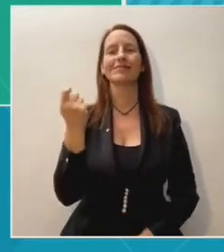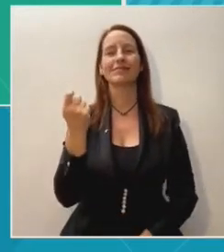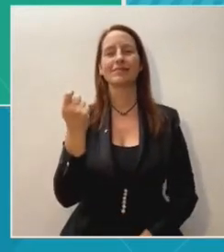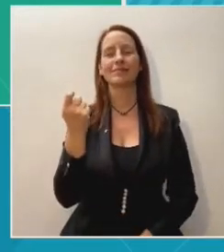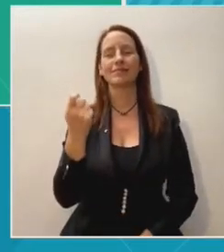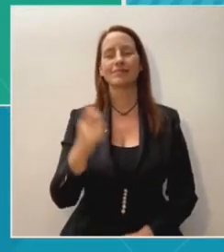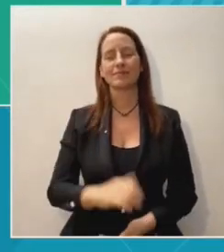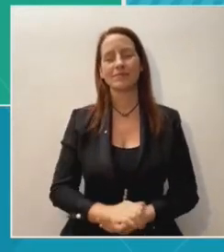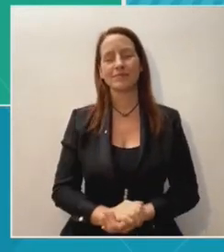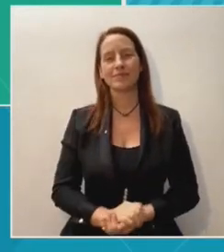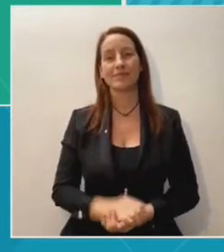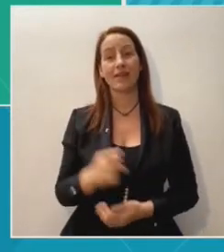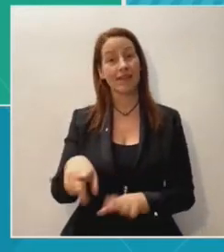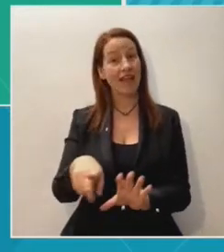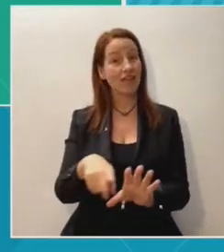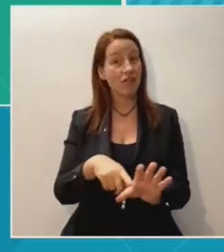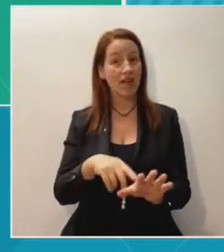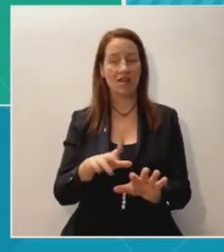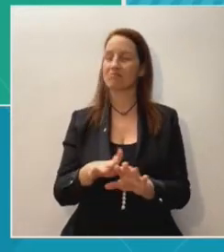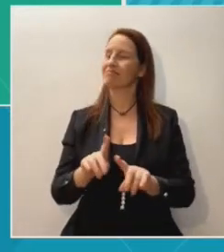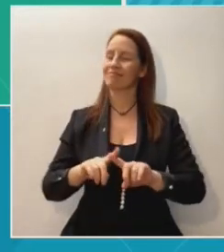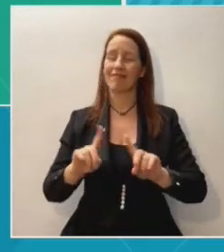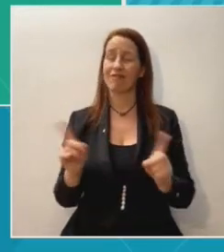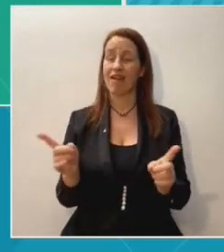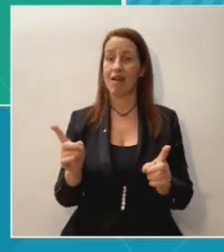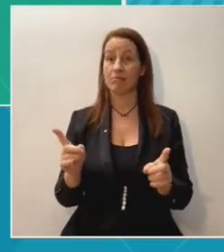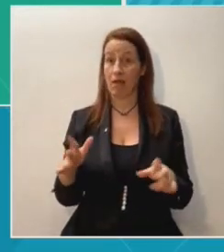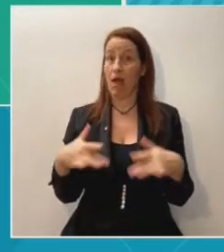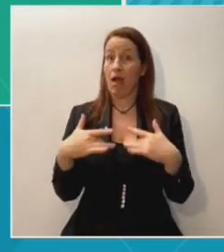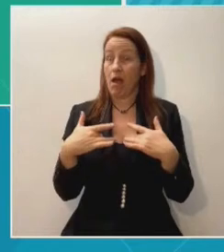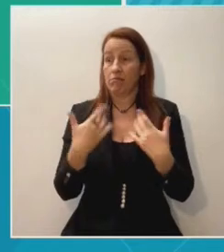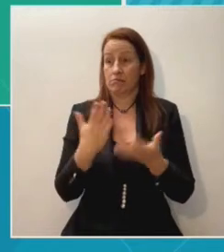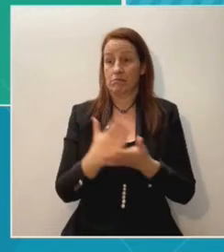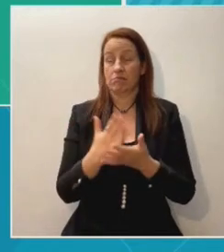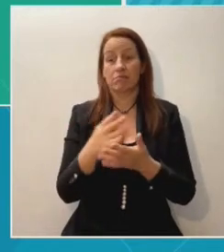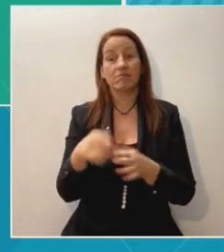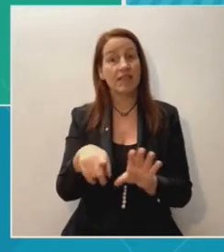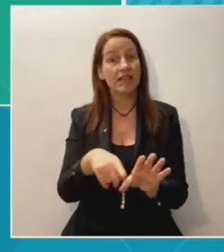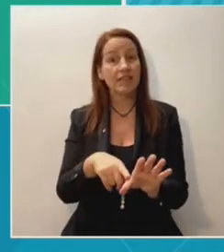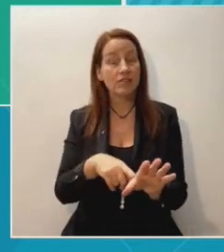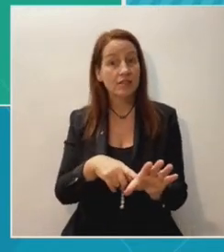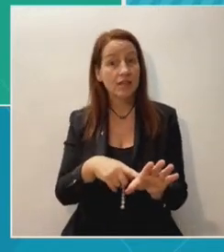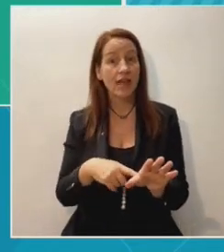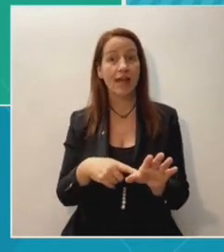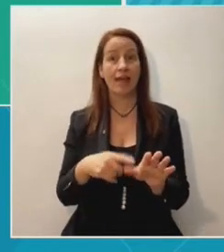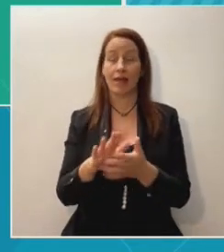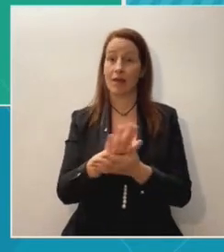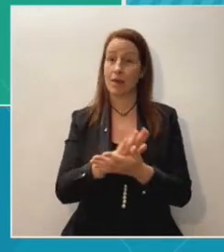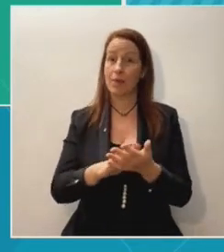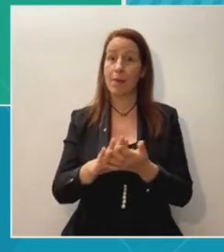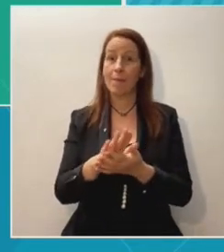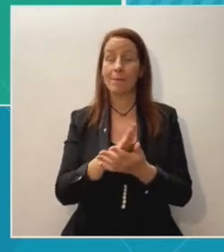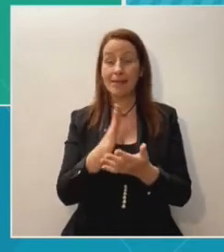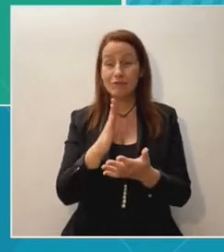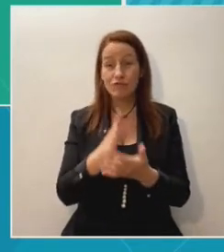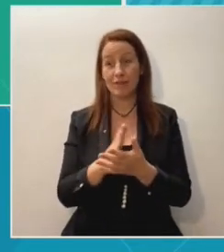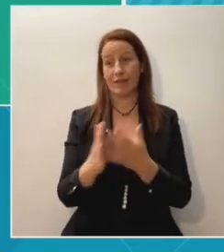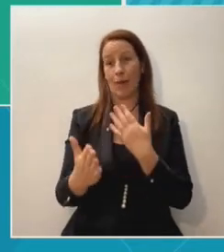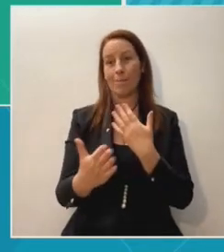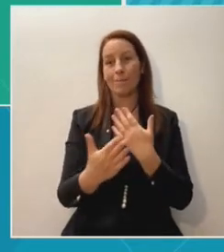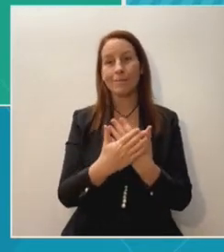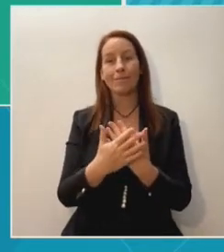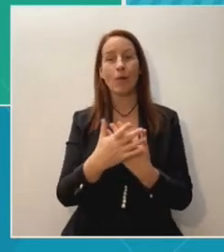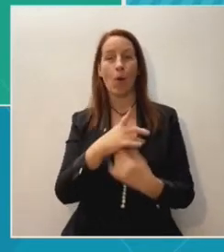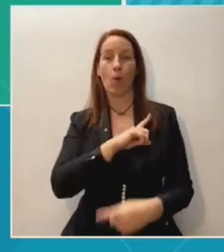this year is no different. Indeed, I would suggest that the extraordinary times in which we are living give us even more reason to celebrate